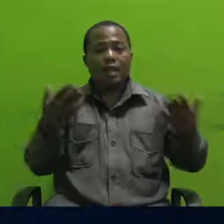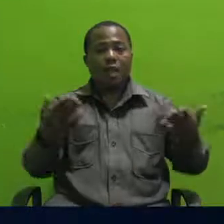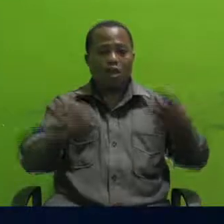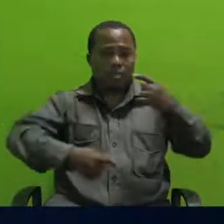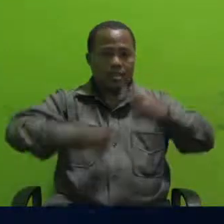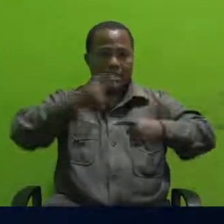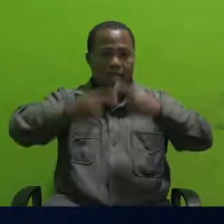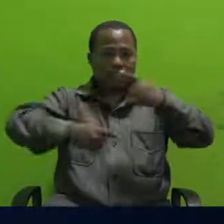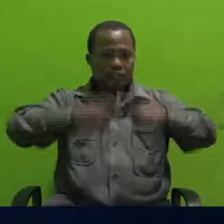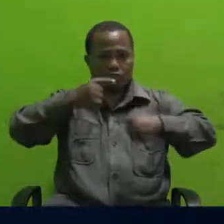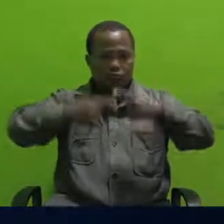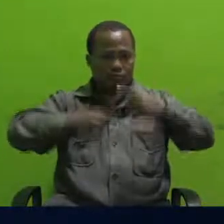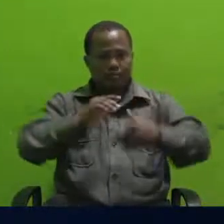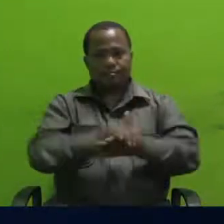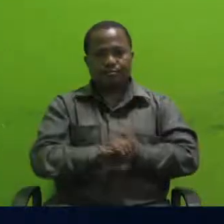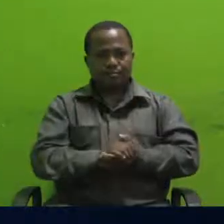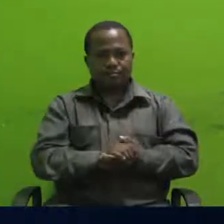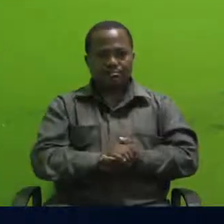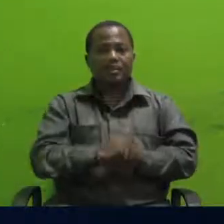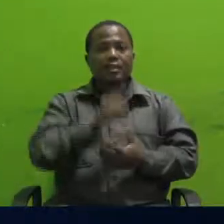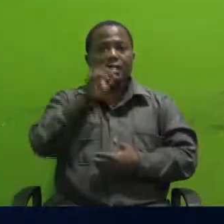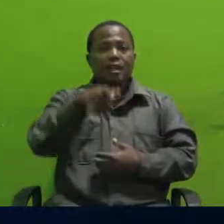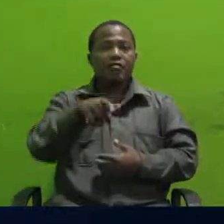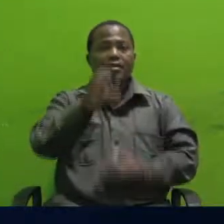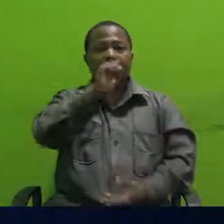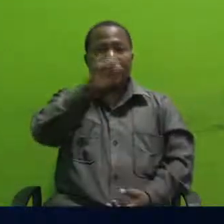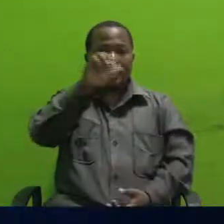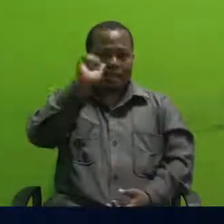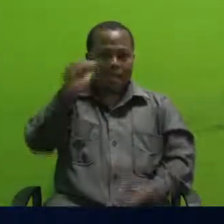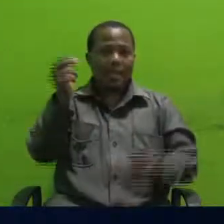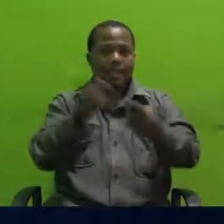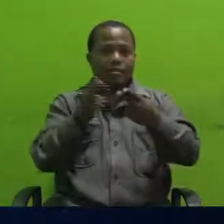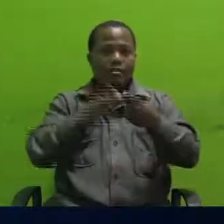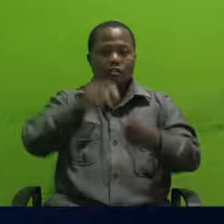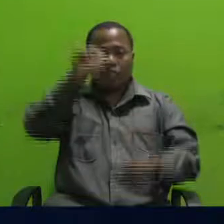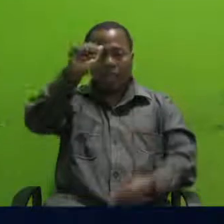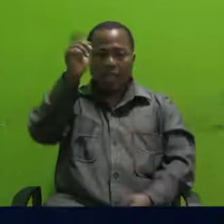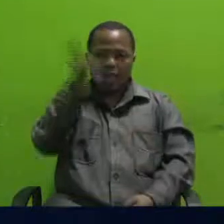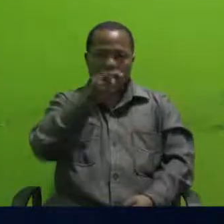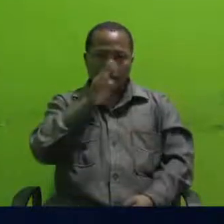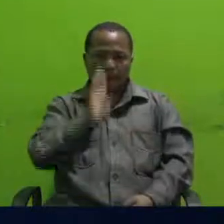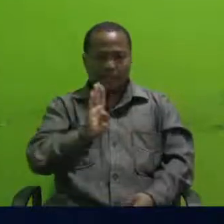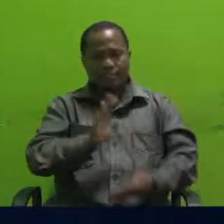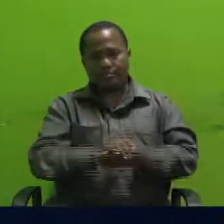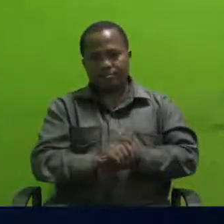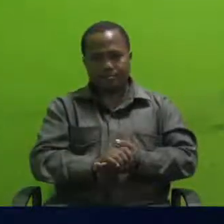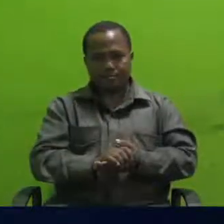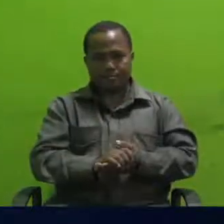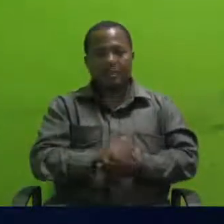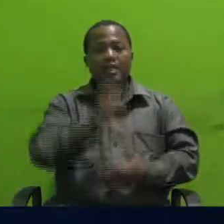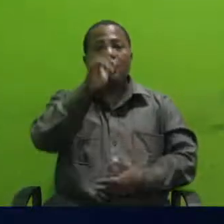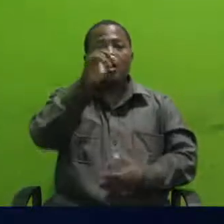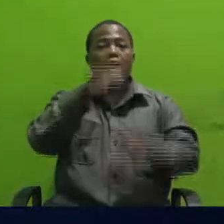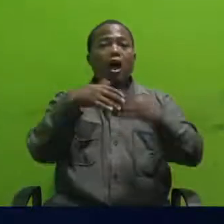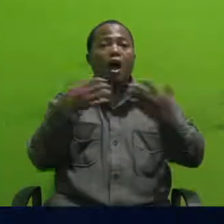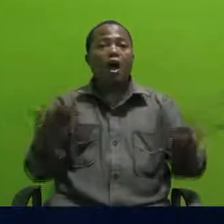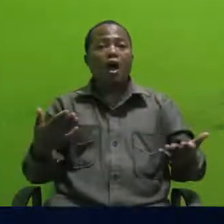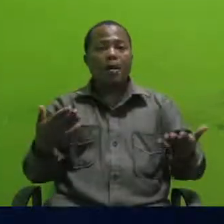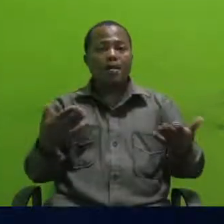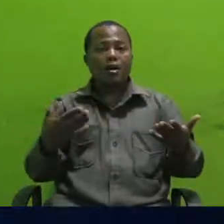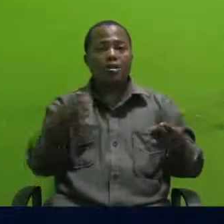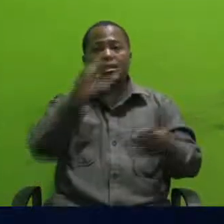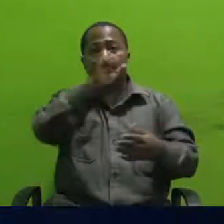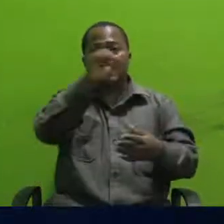Now let us continue. If sine A is equal to A over B, what about